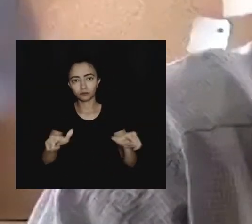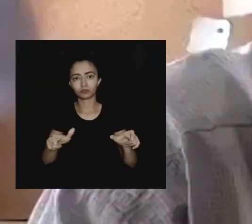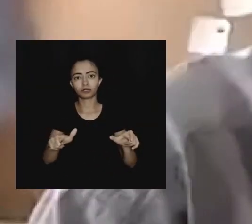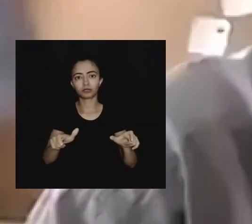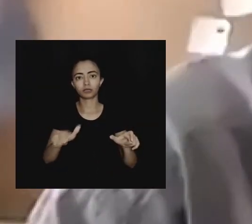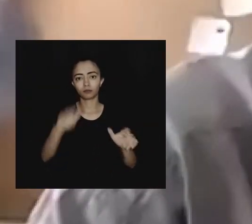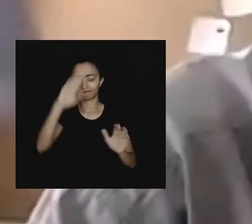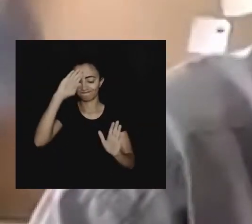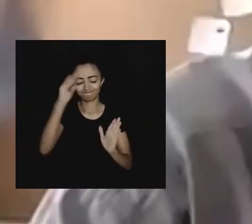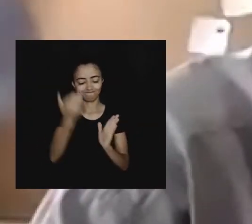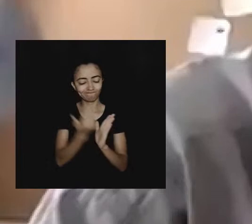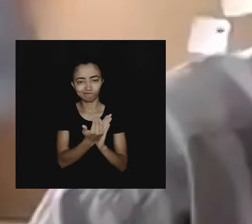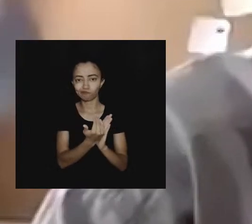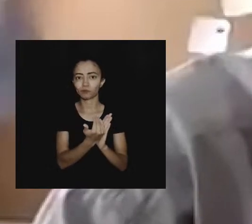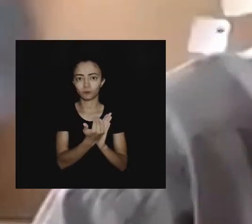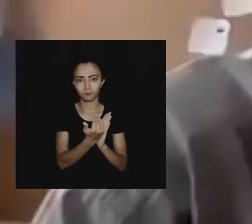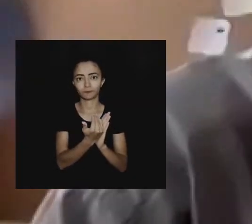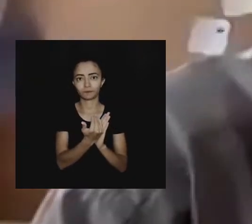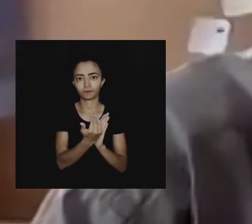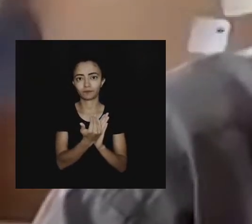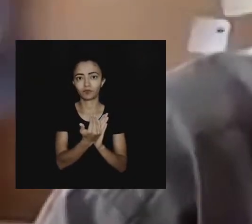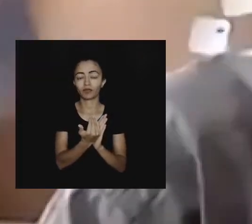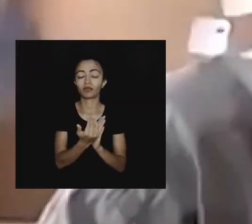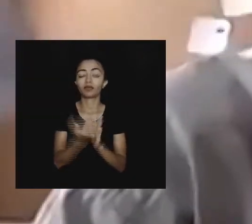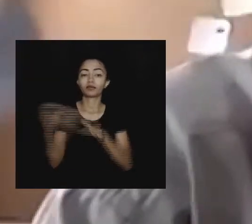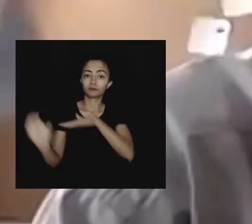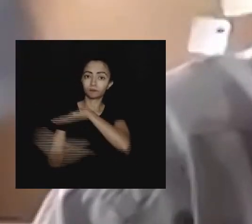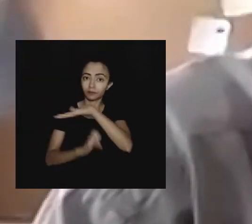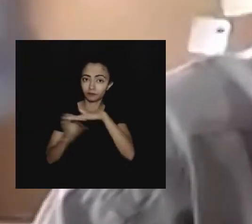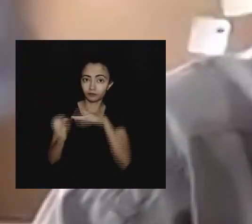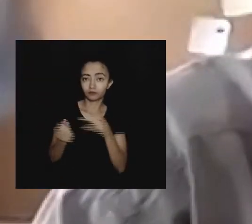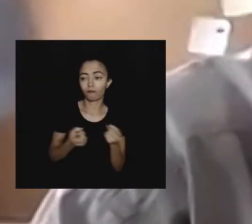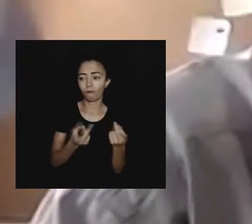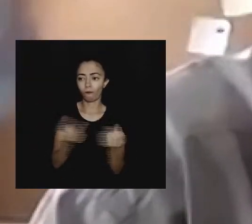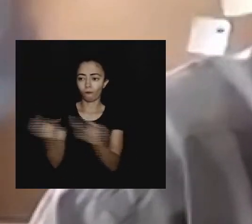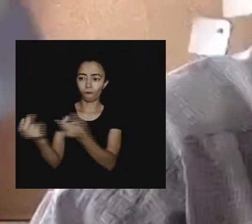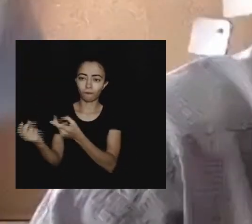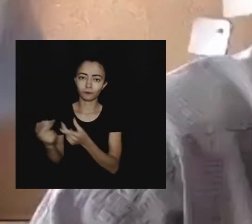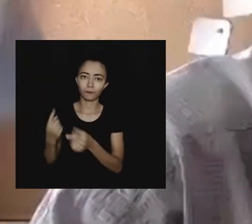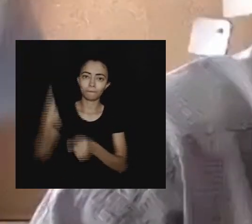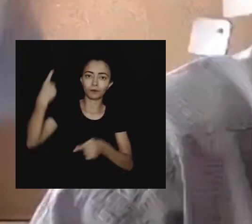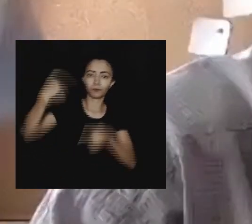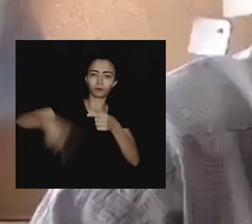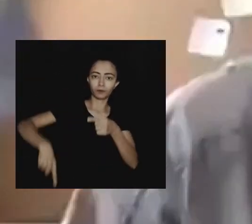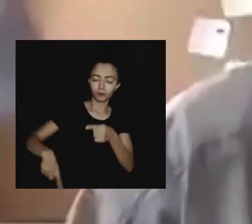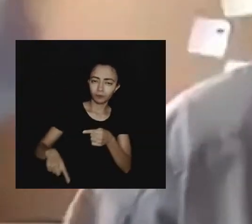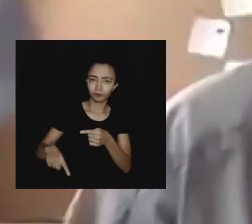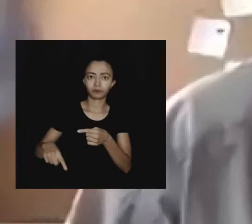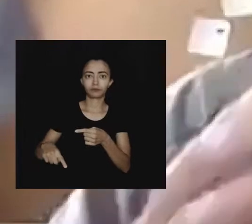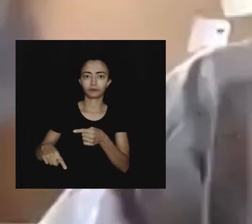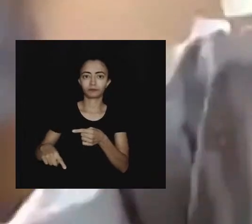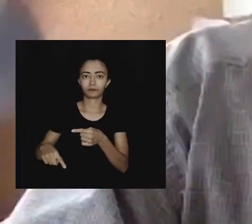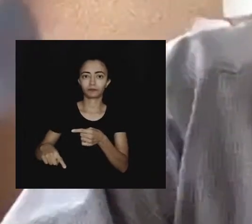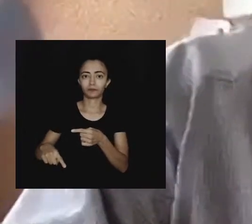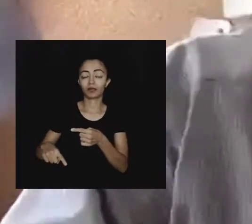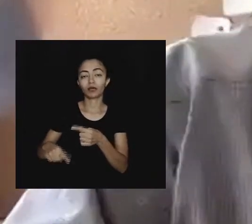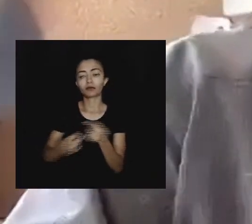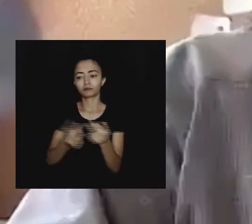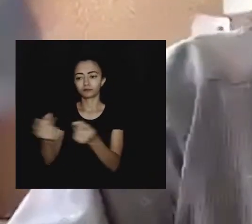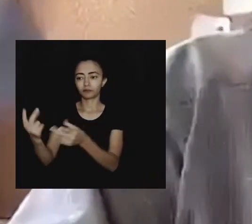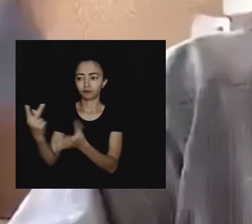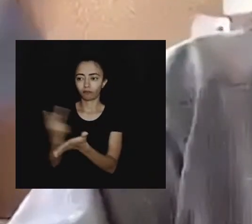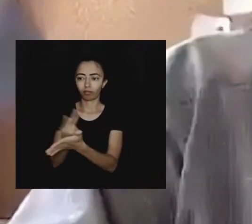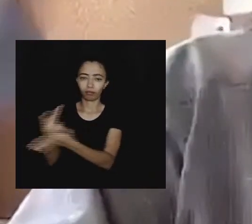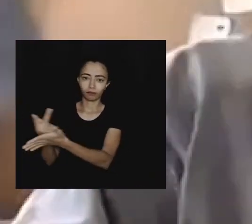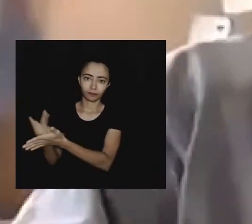a broken rule against the improper commercialization for products that are destined